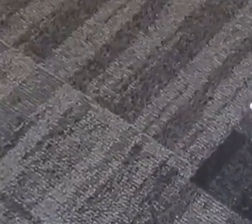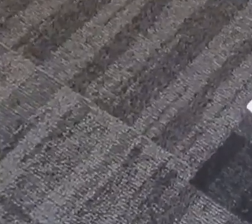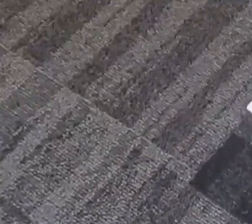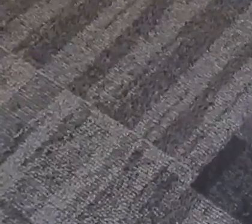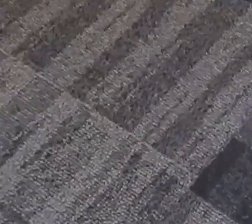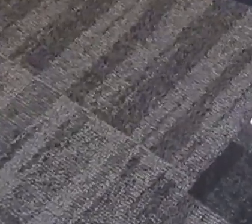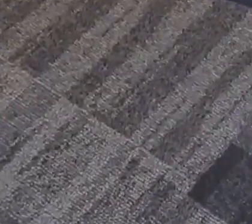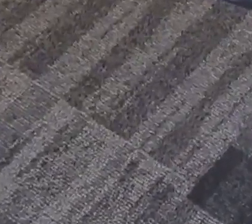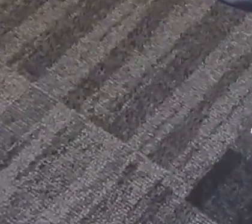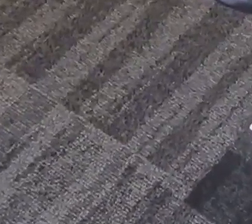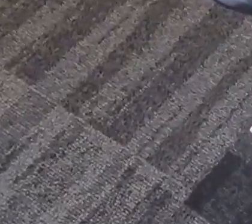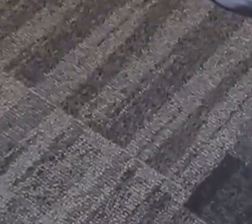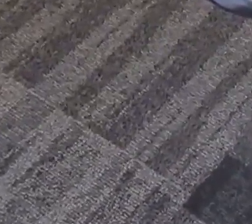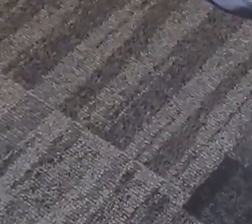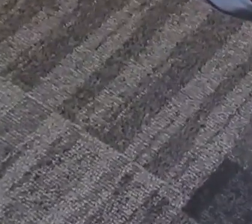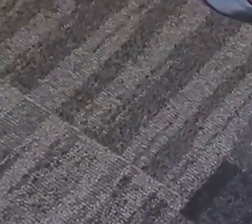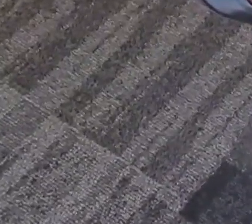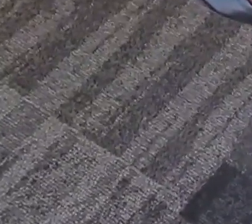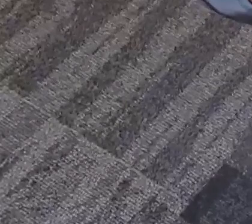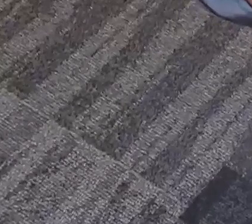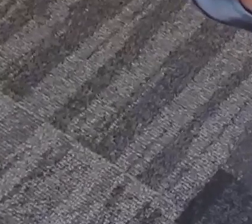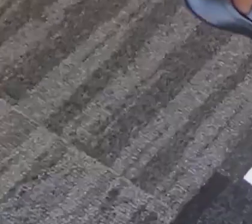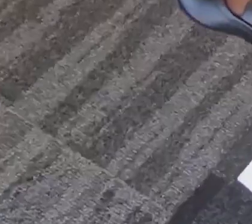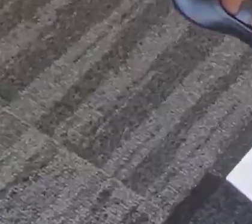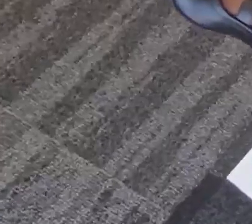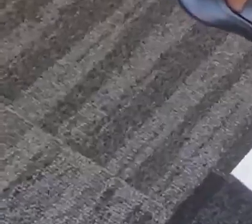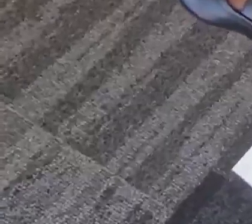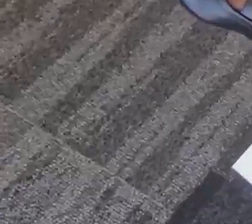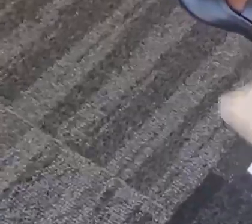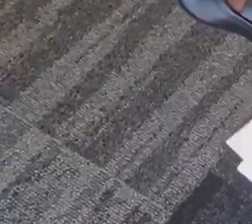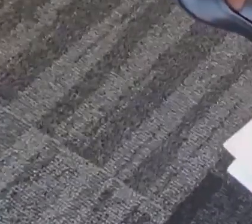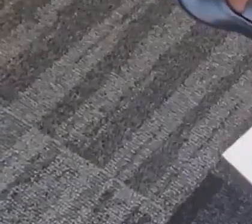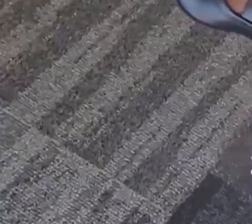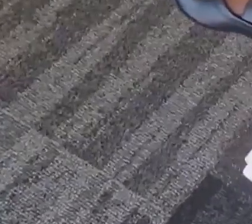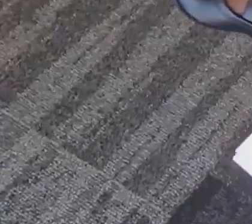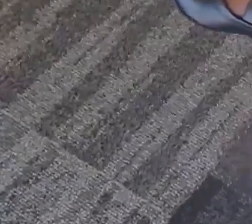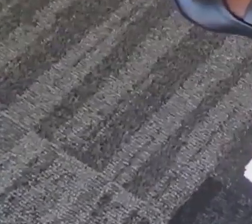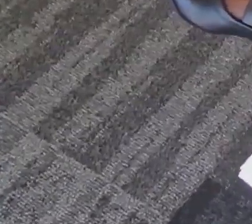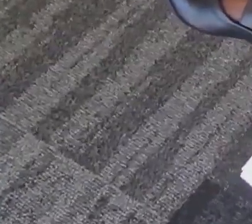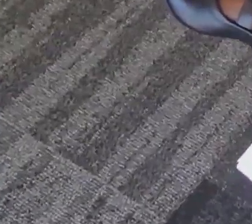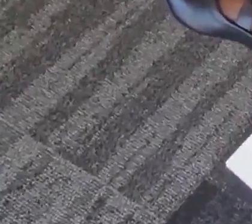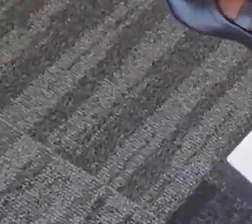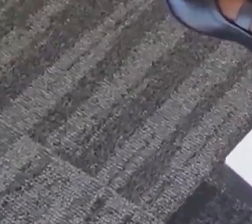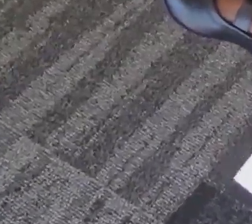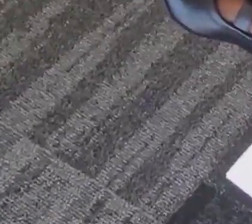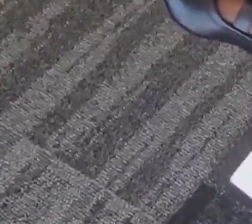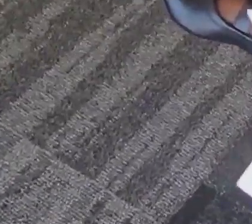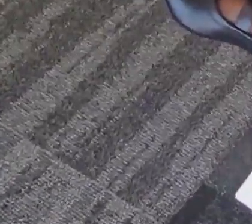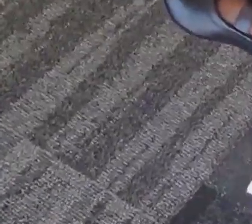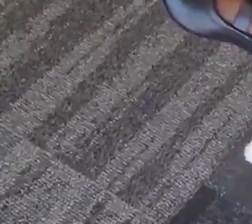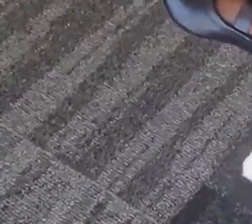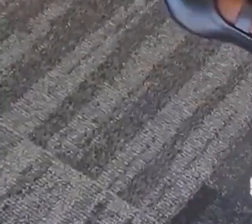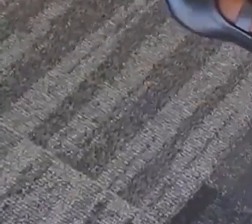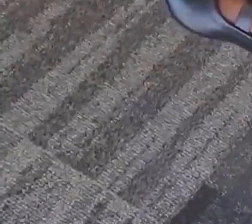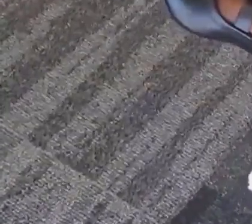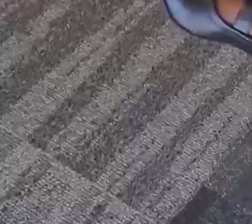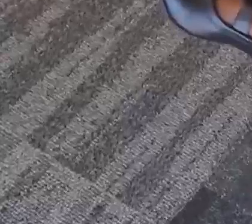are strong, you are brilliant and one of a kind. You are important. For all my